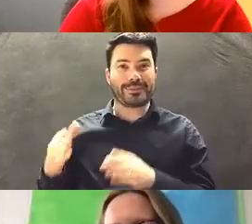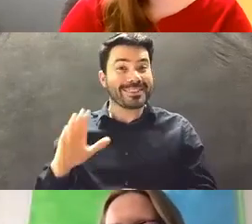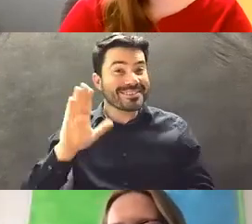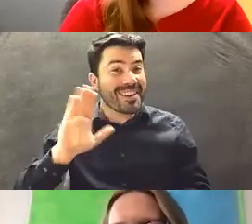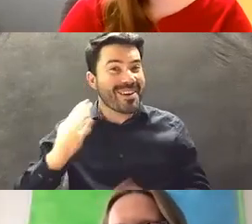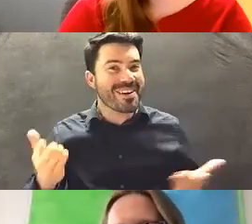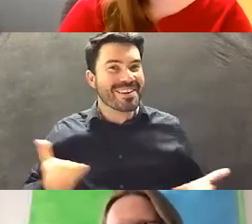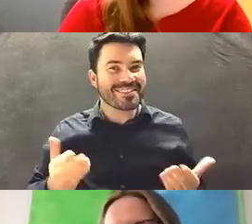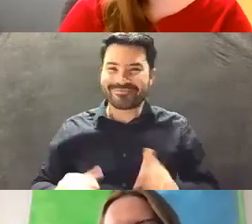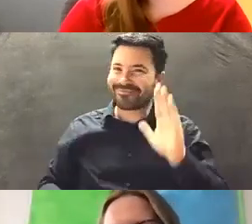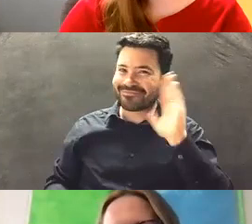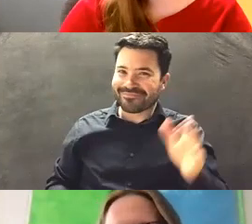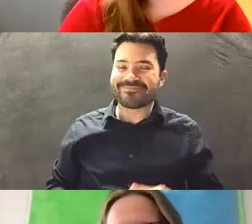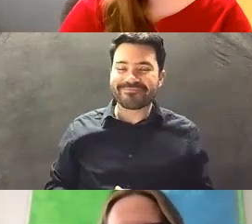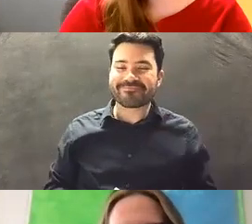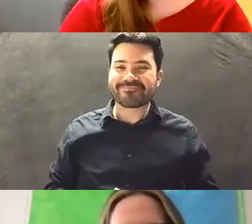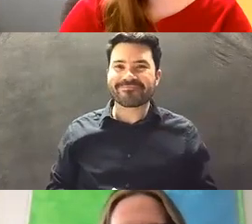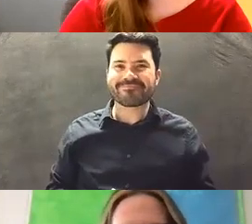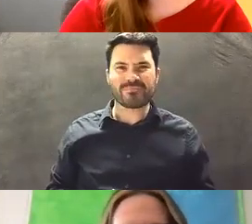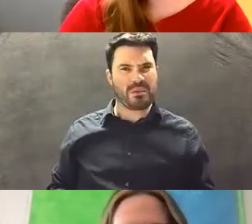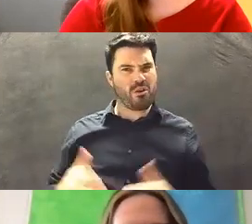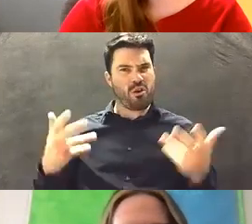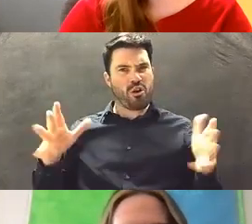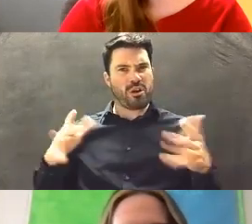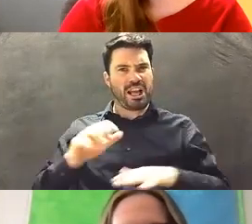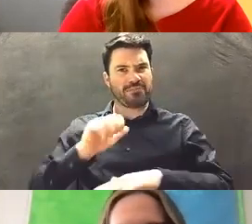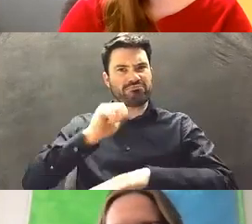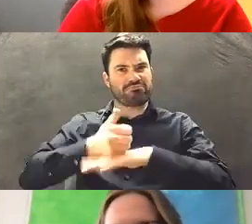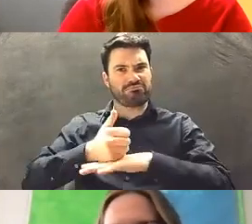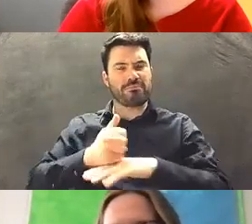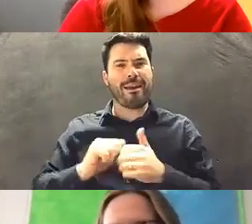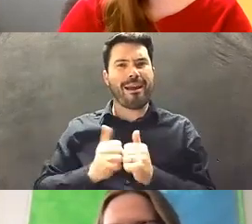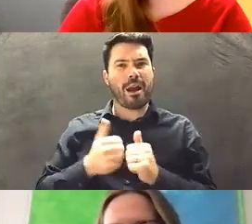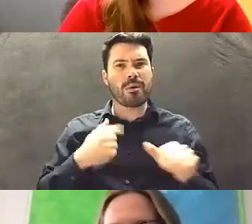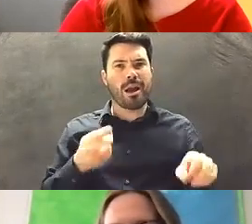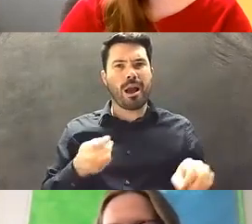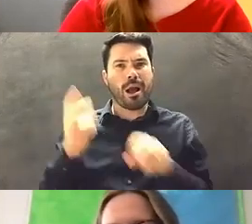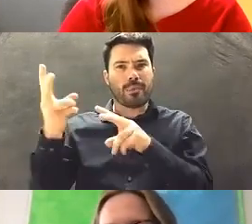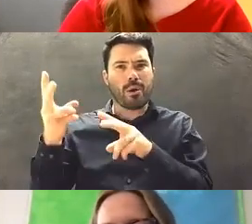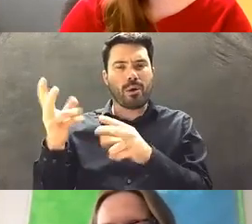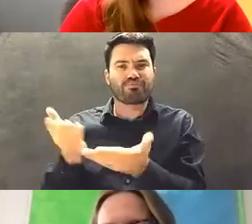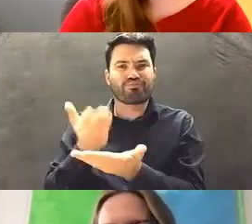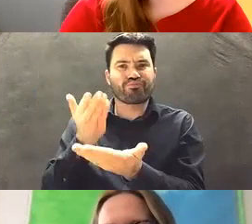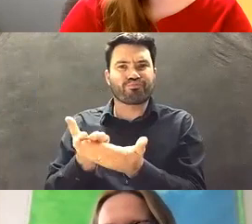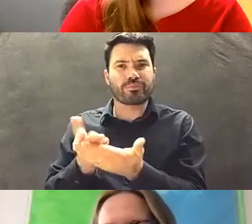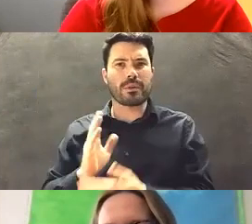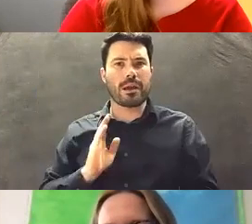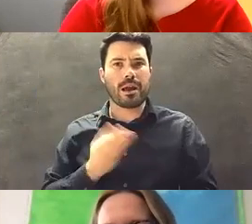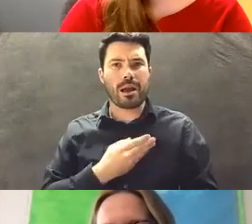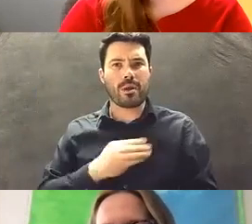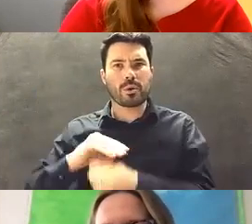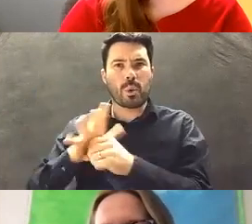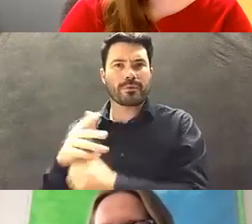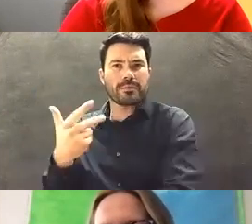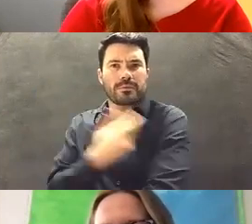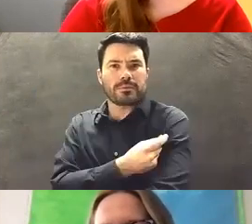Hi. Is there a mechanism in place that allows us to upload documentation of our COVID-19 booster